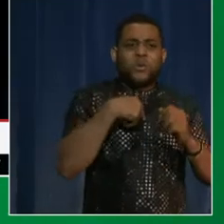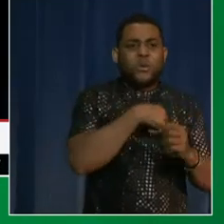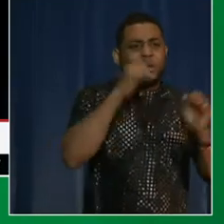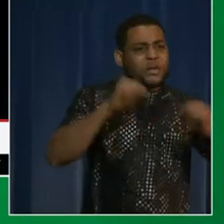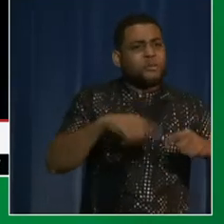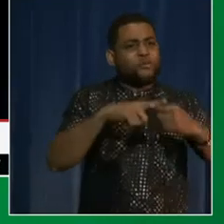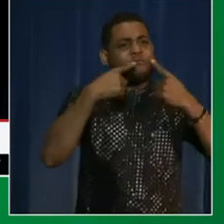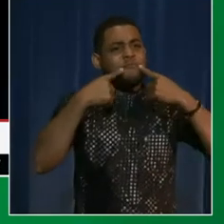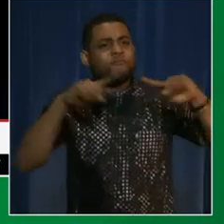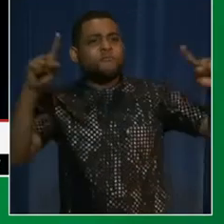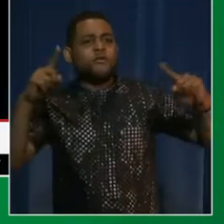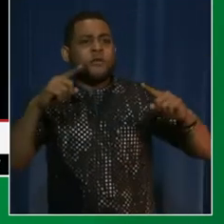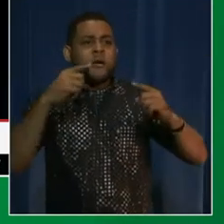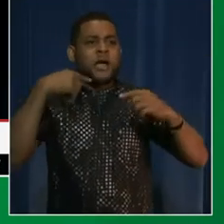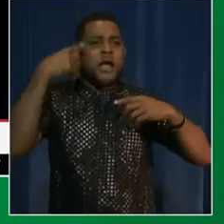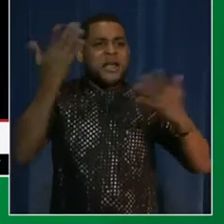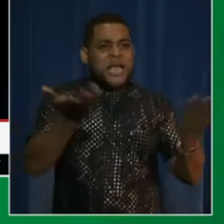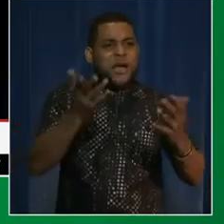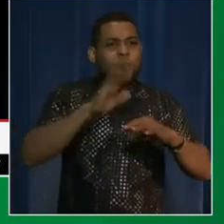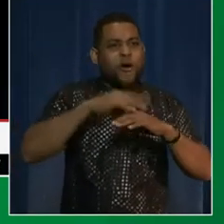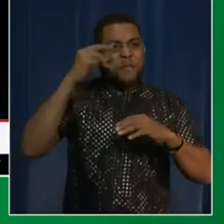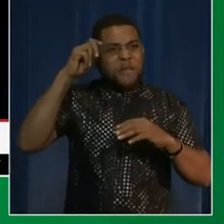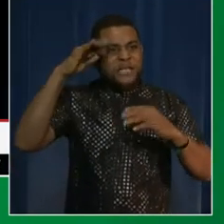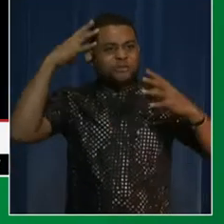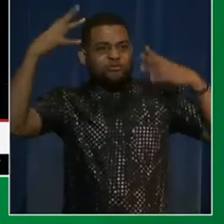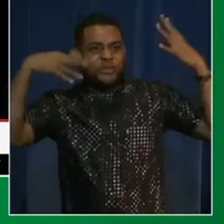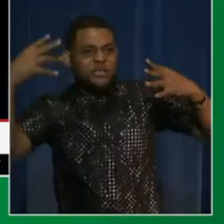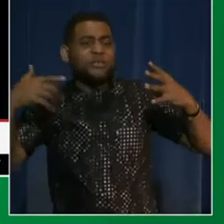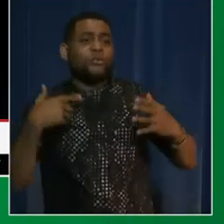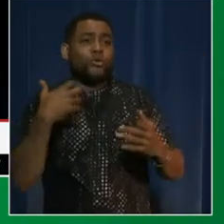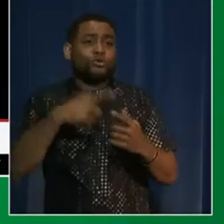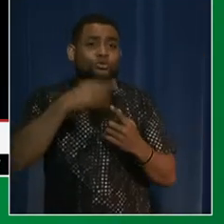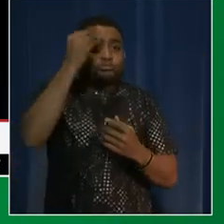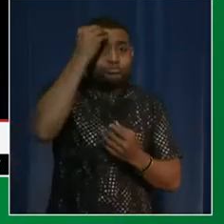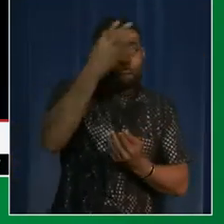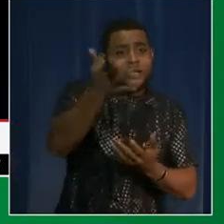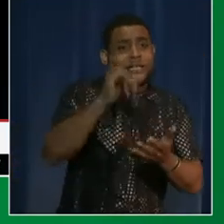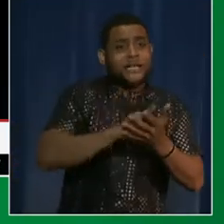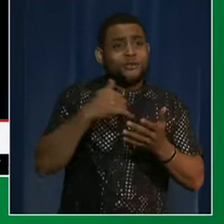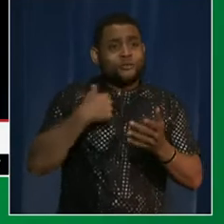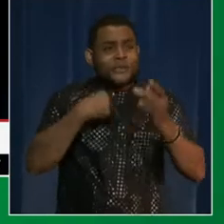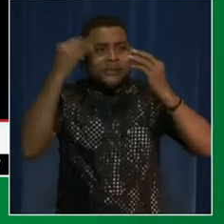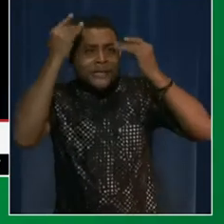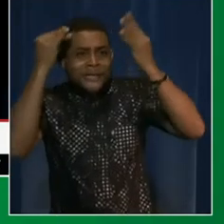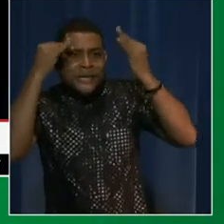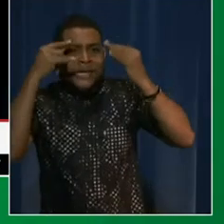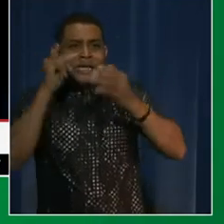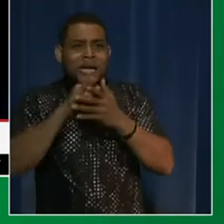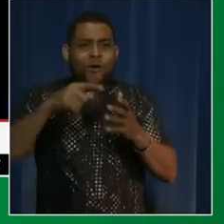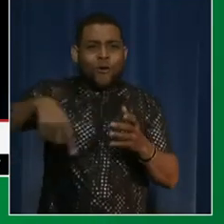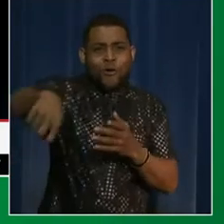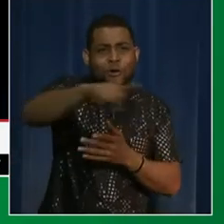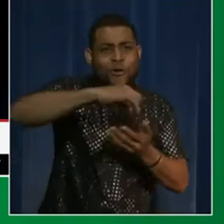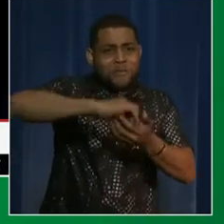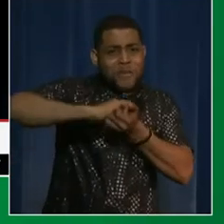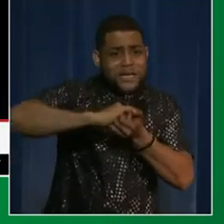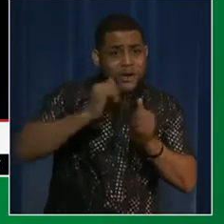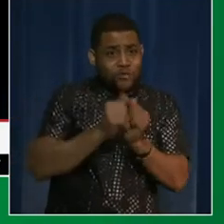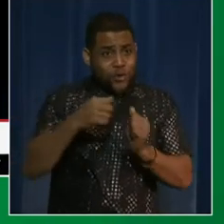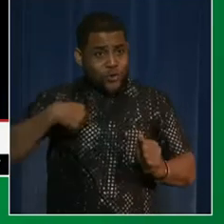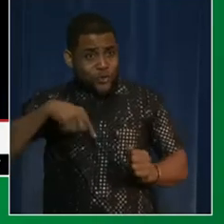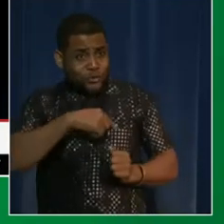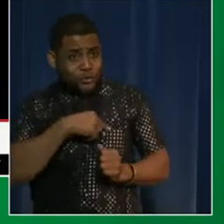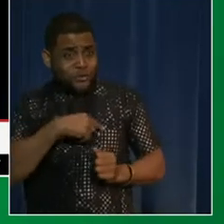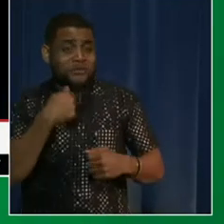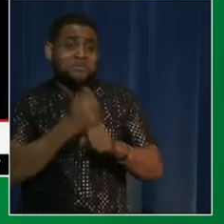March Madness to let you know what we're thinking about, you who will partner with us in making sure